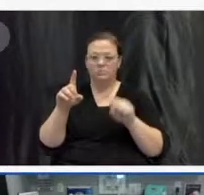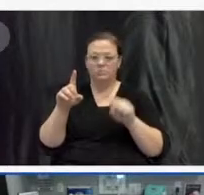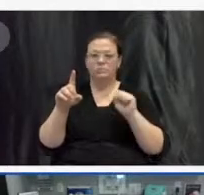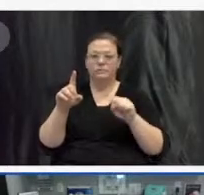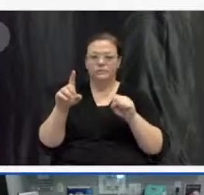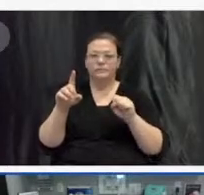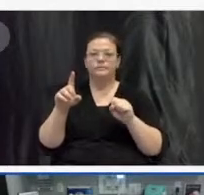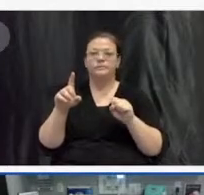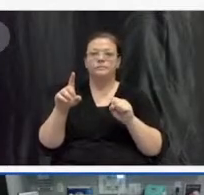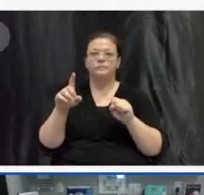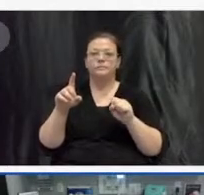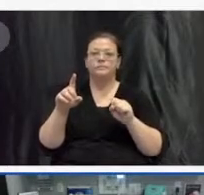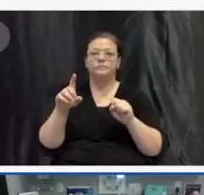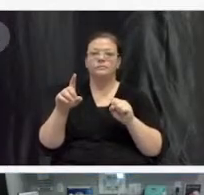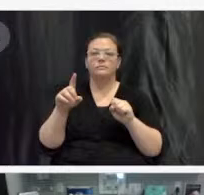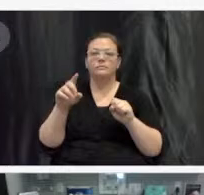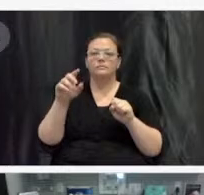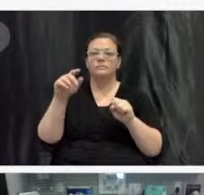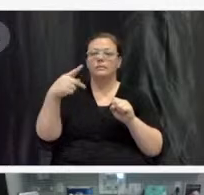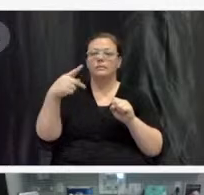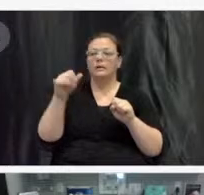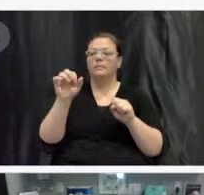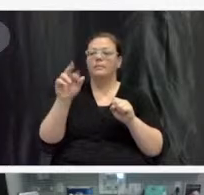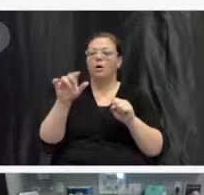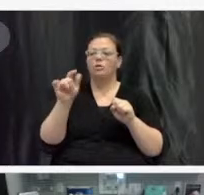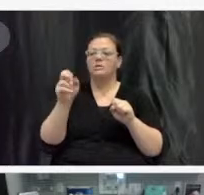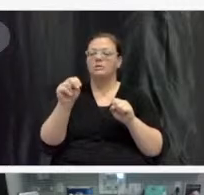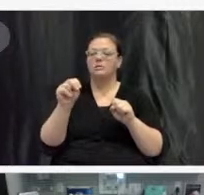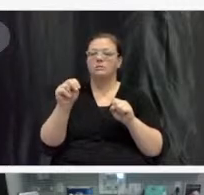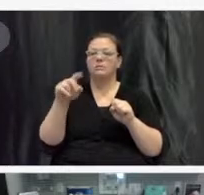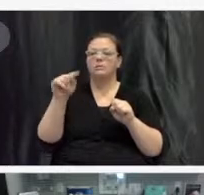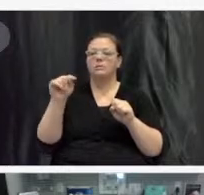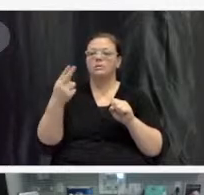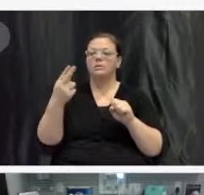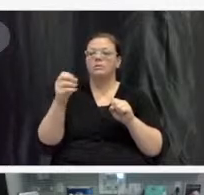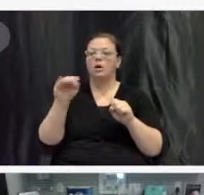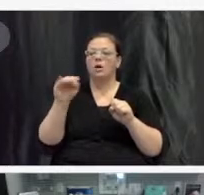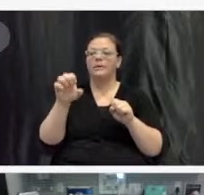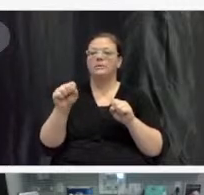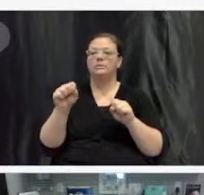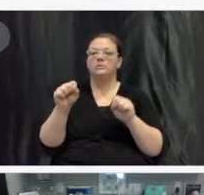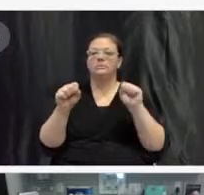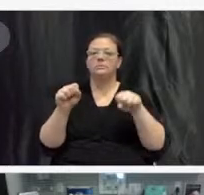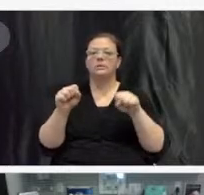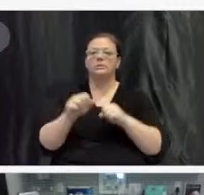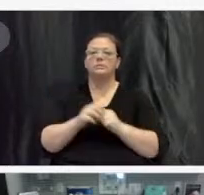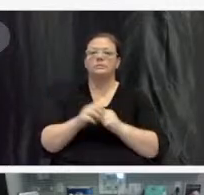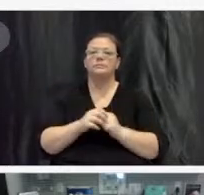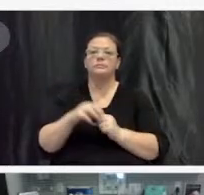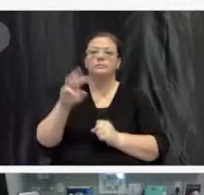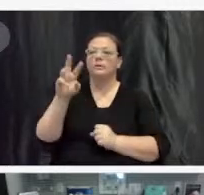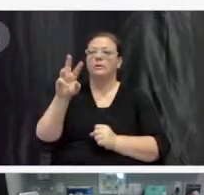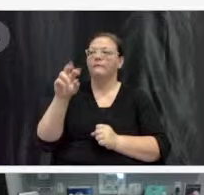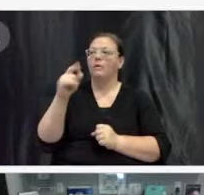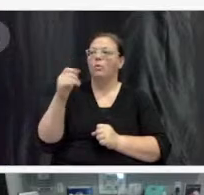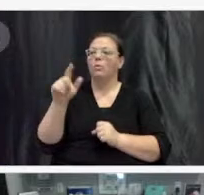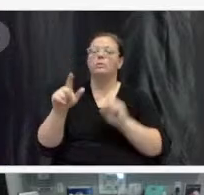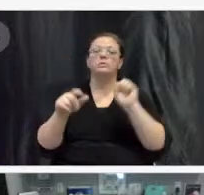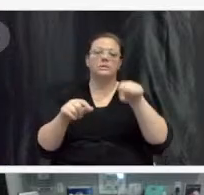Yes. Person, Thomas, Yes. Vogel,